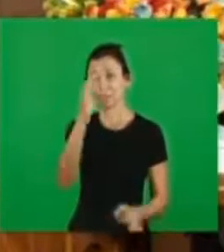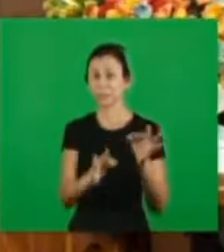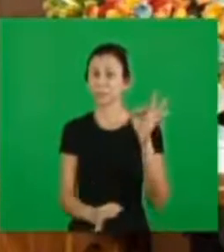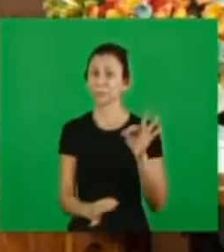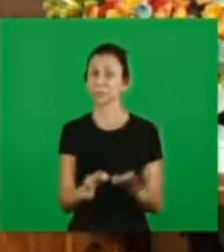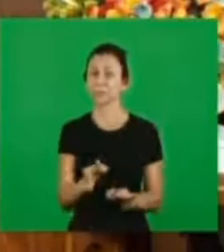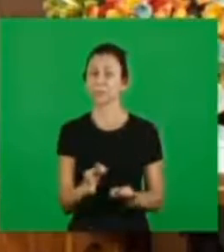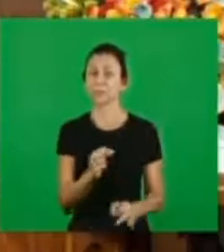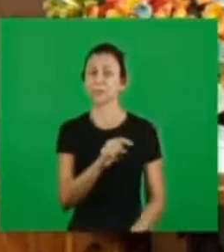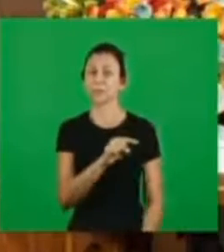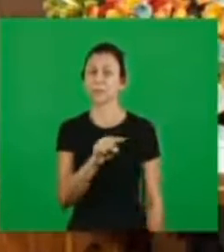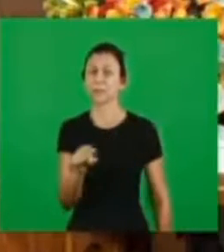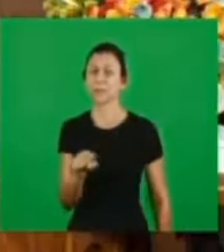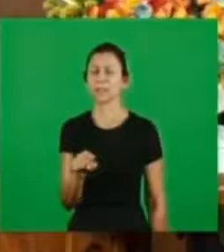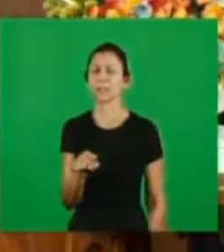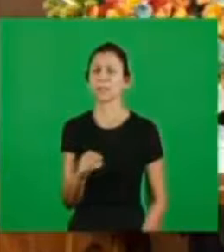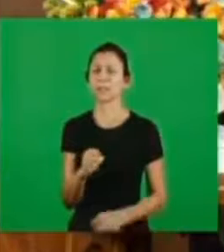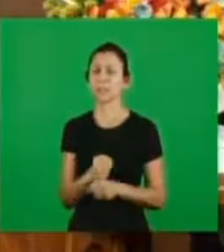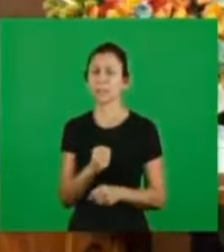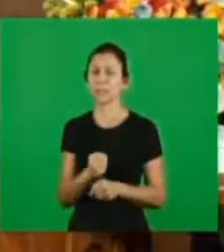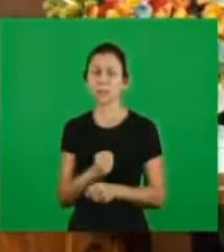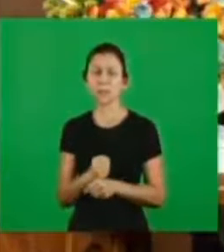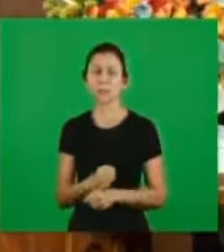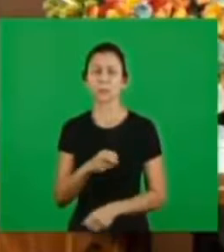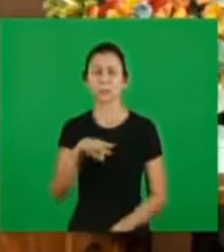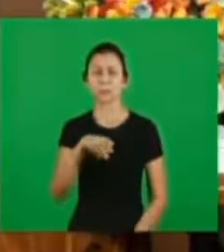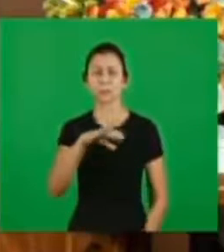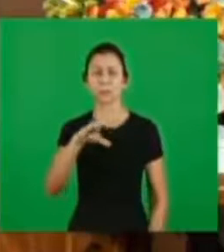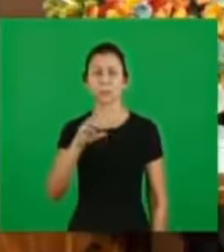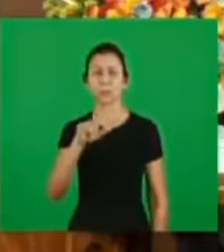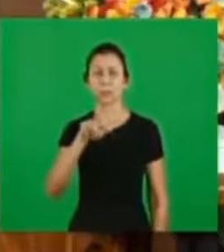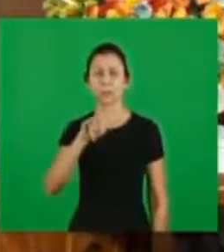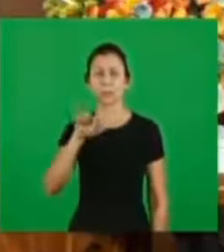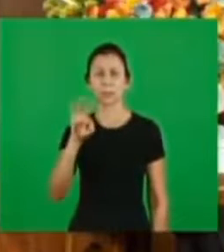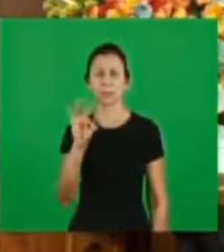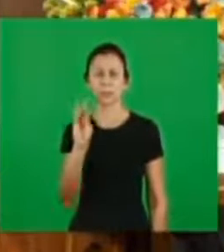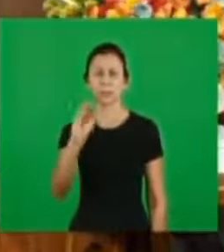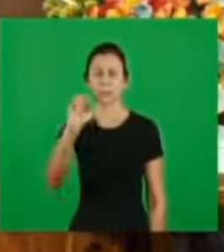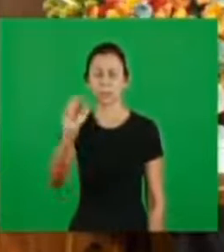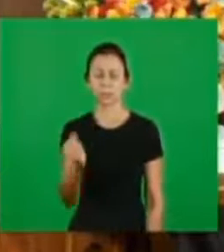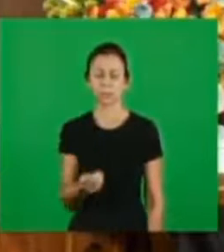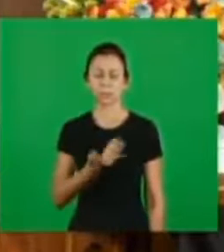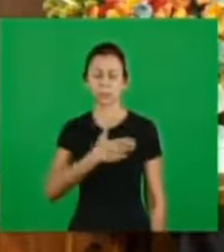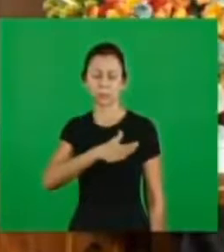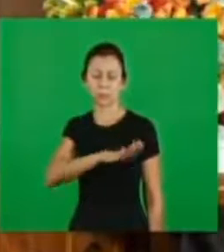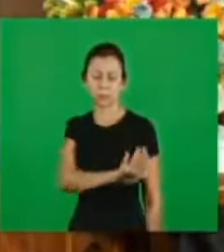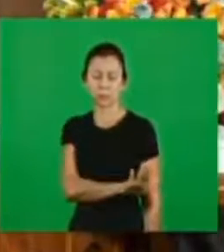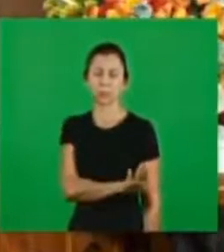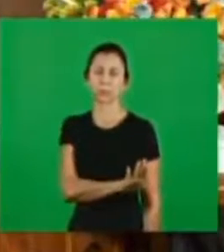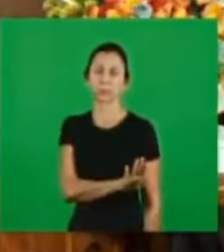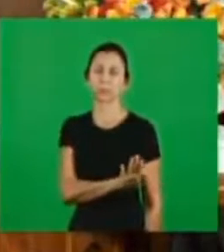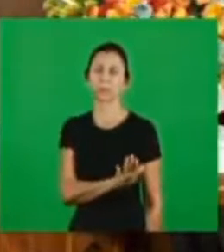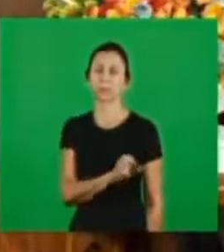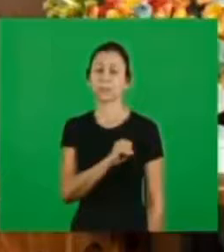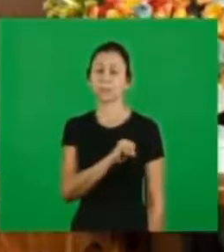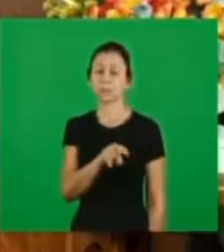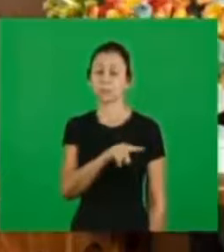your lampstand from this place unless you repent. But this you have, that you